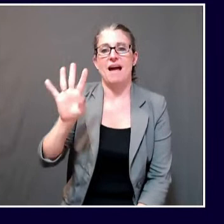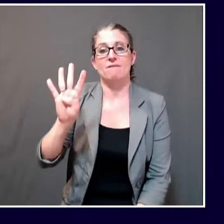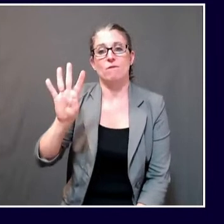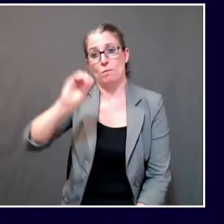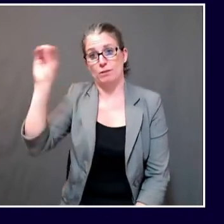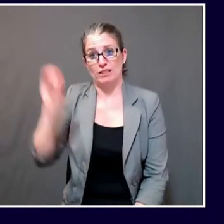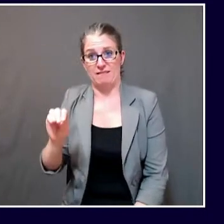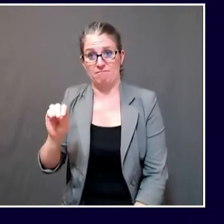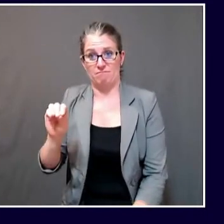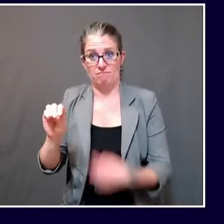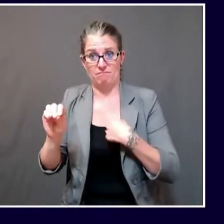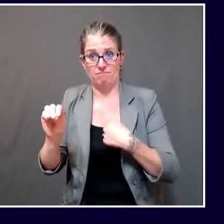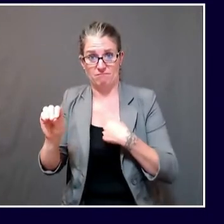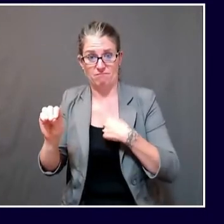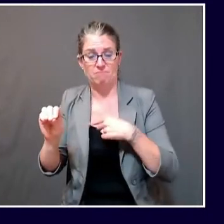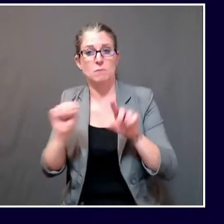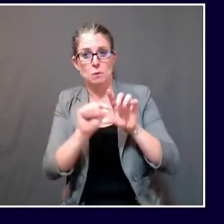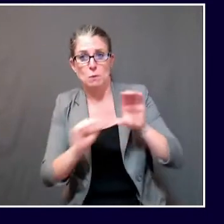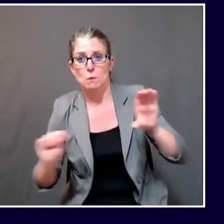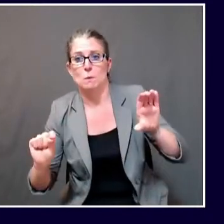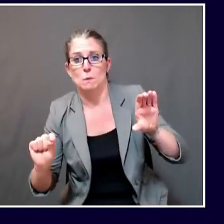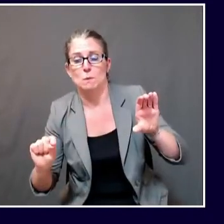1-day positivity rate in Maine was